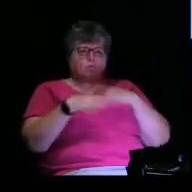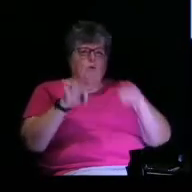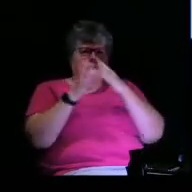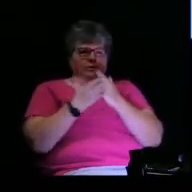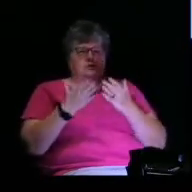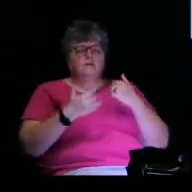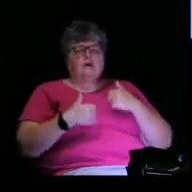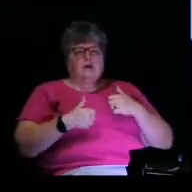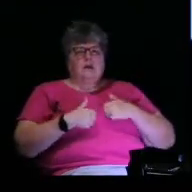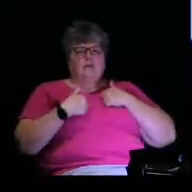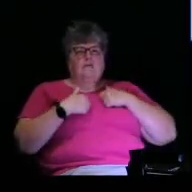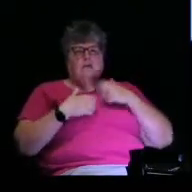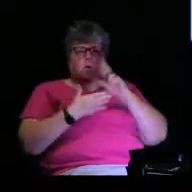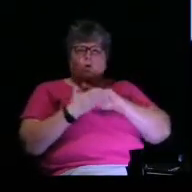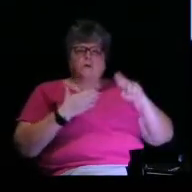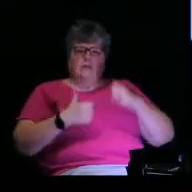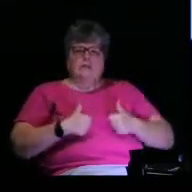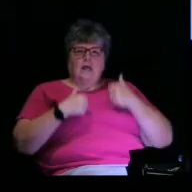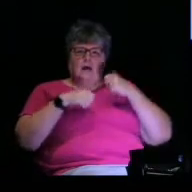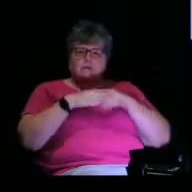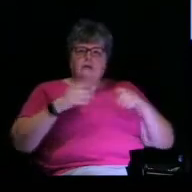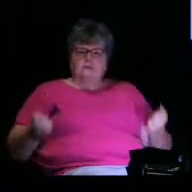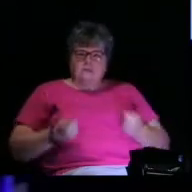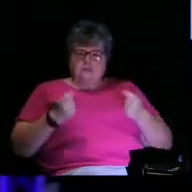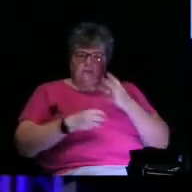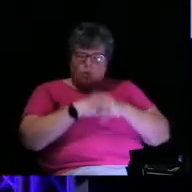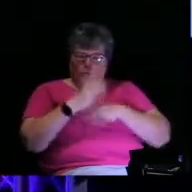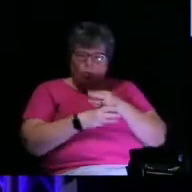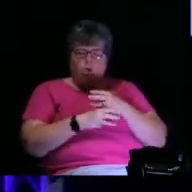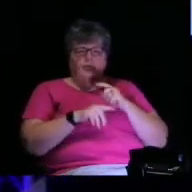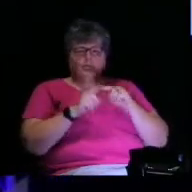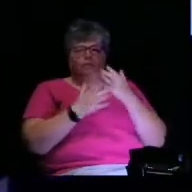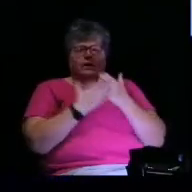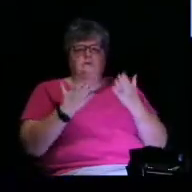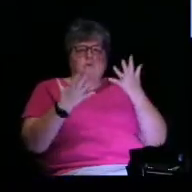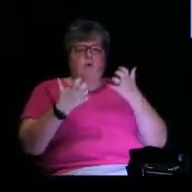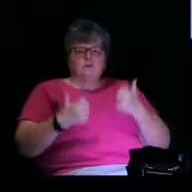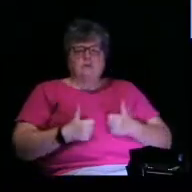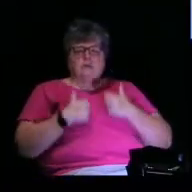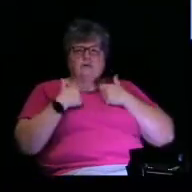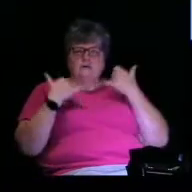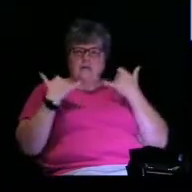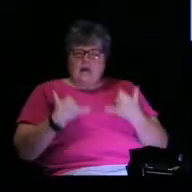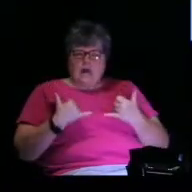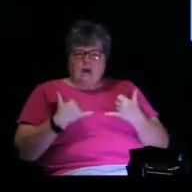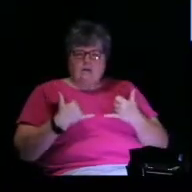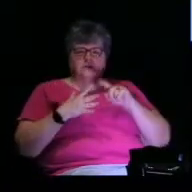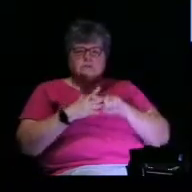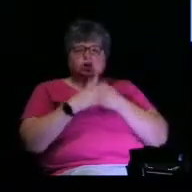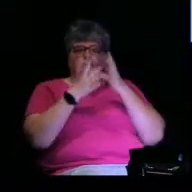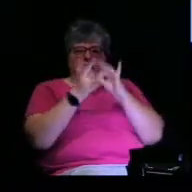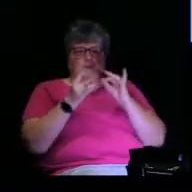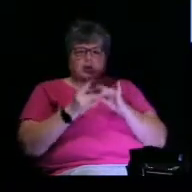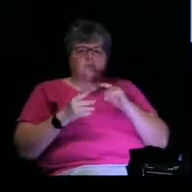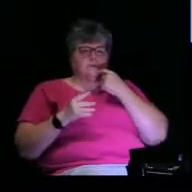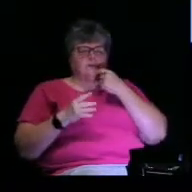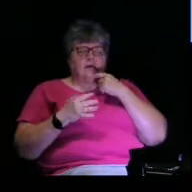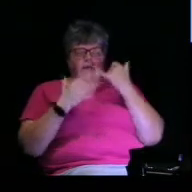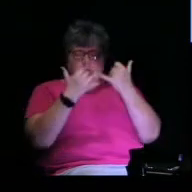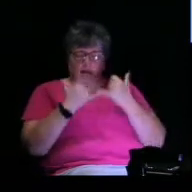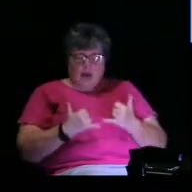sinful world. But there are some things that he wants them to live out now, today. So he starts the passage by saying,